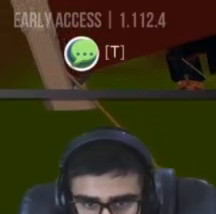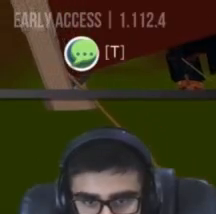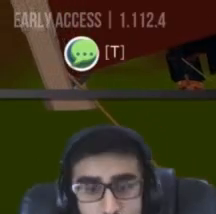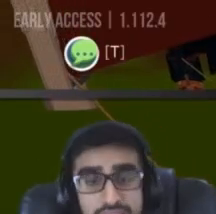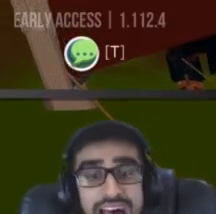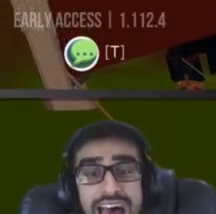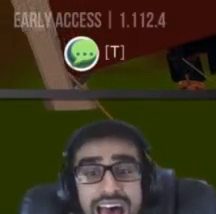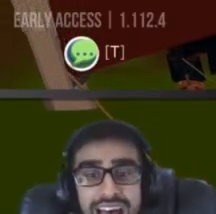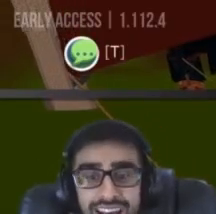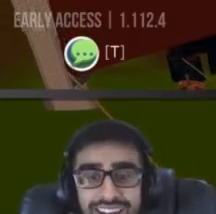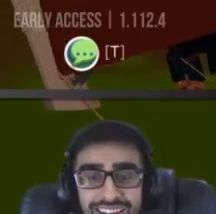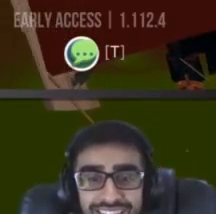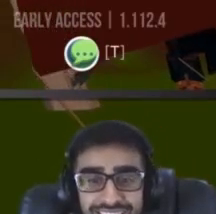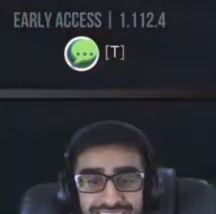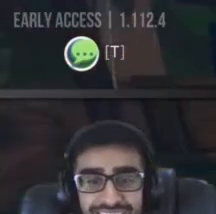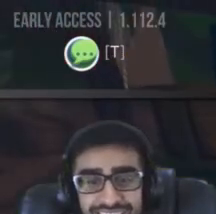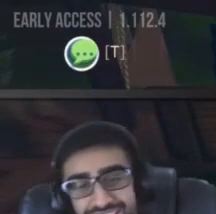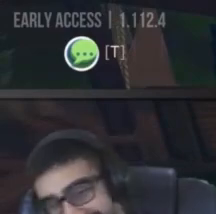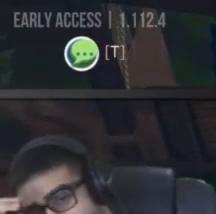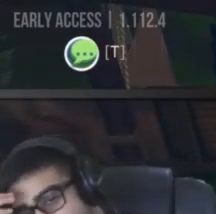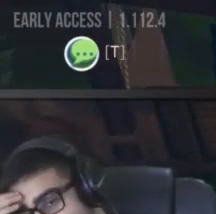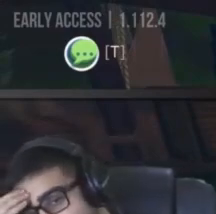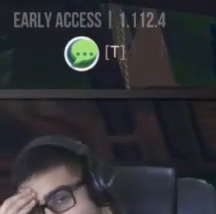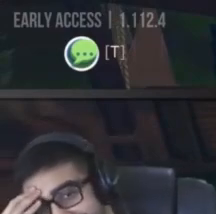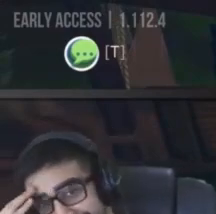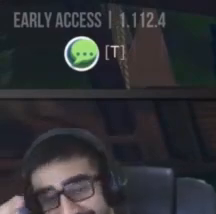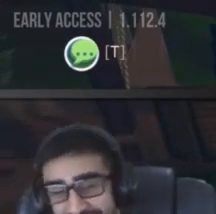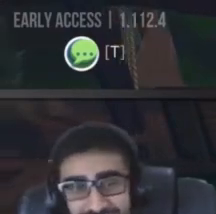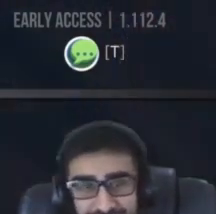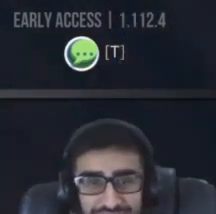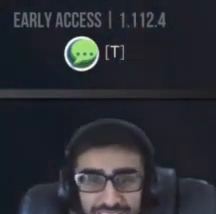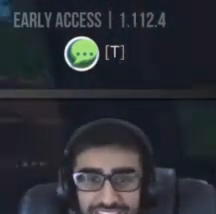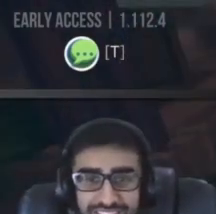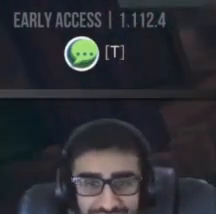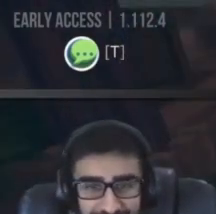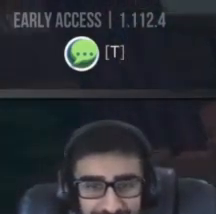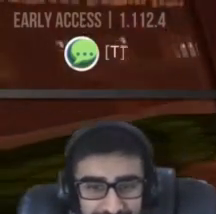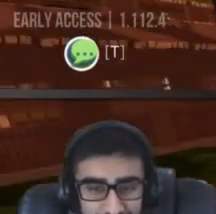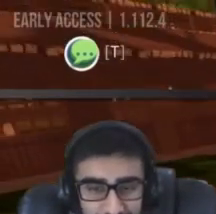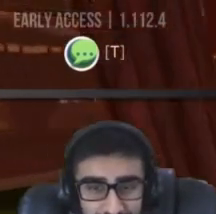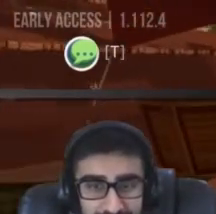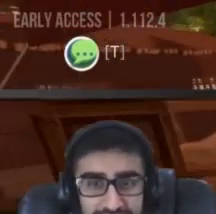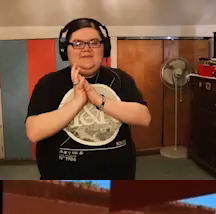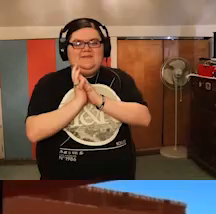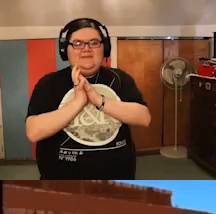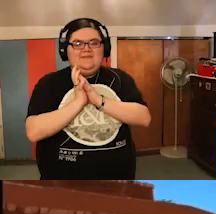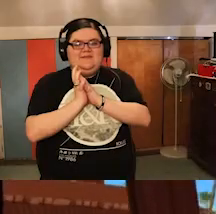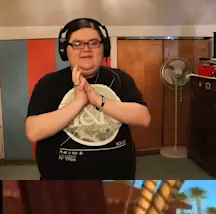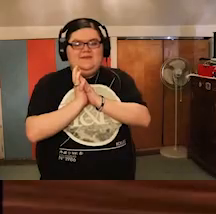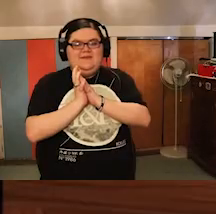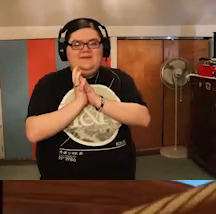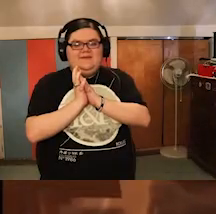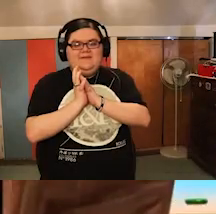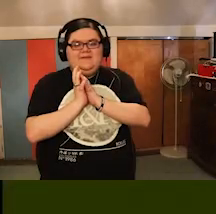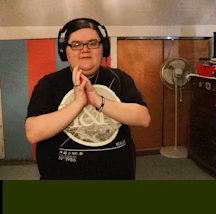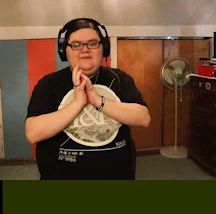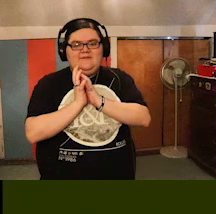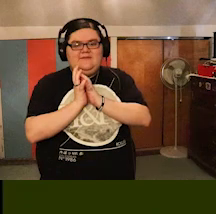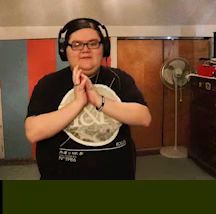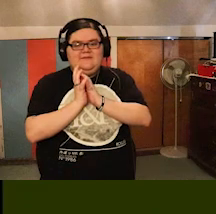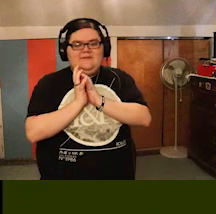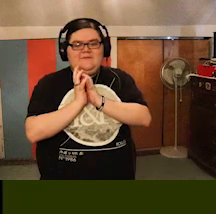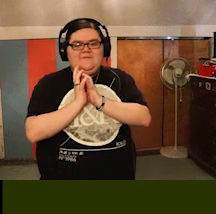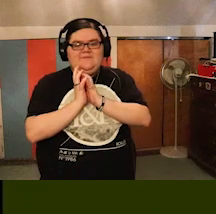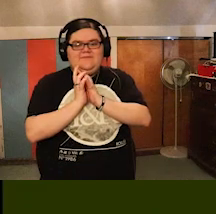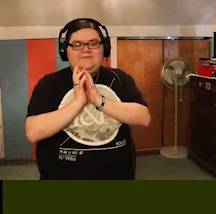to Vic! It's over. Simon, you have to be the one. Josh was one. I had a stinker.